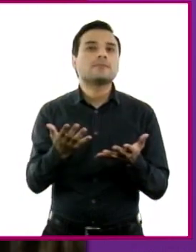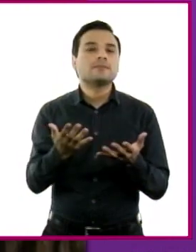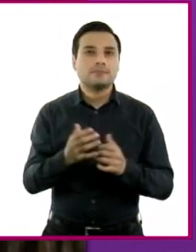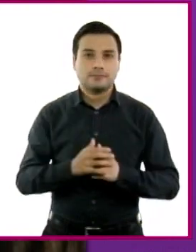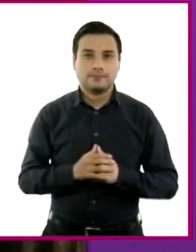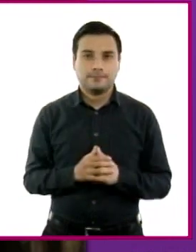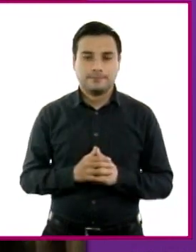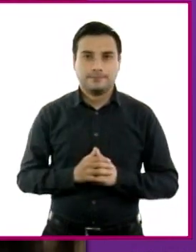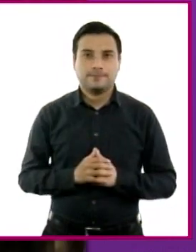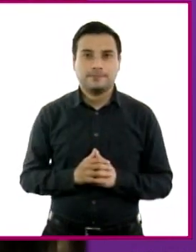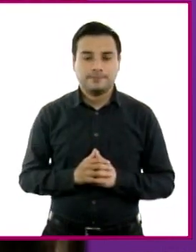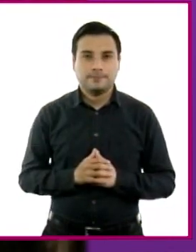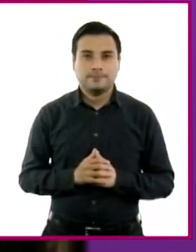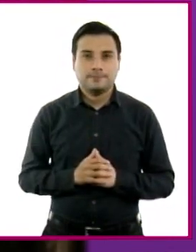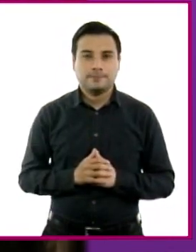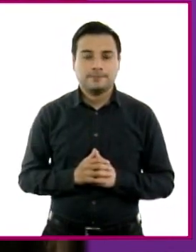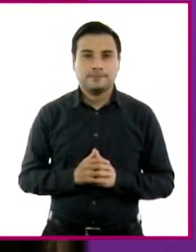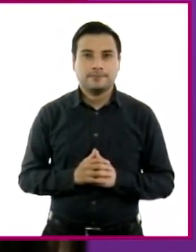must?